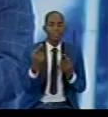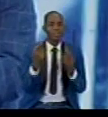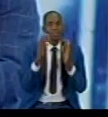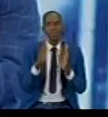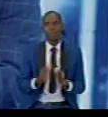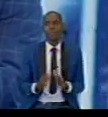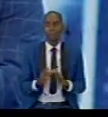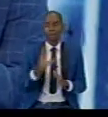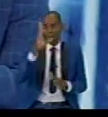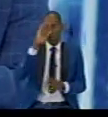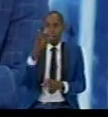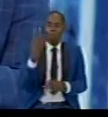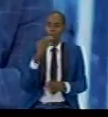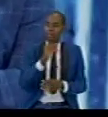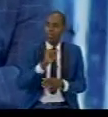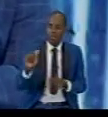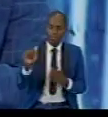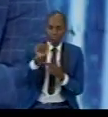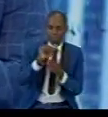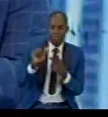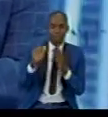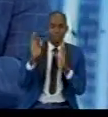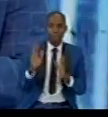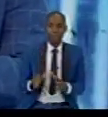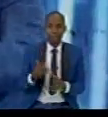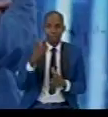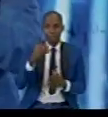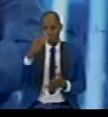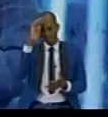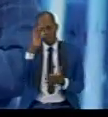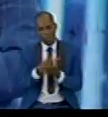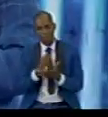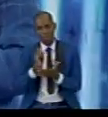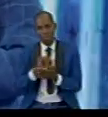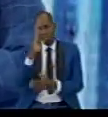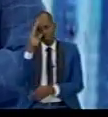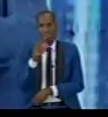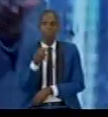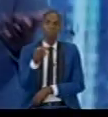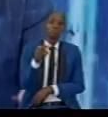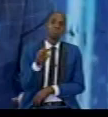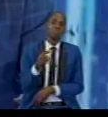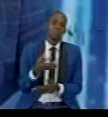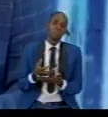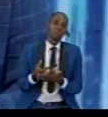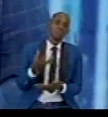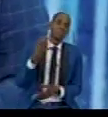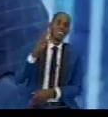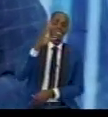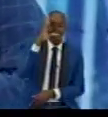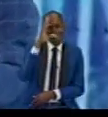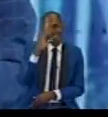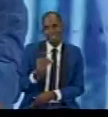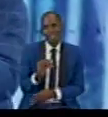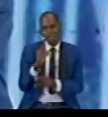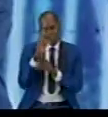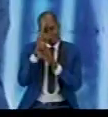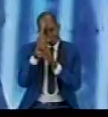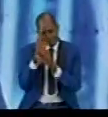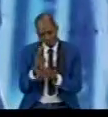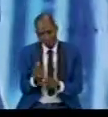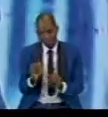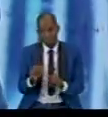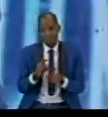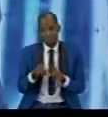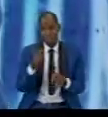adulterer and the husband of those women they look at him to say rich man authoritative man what is messing